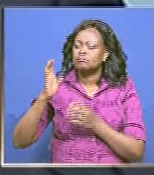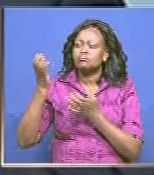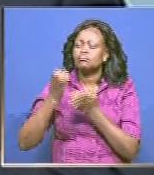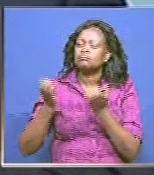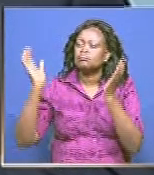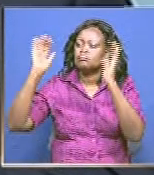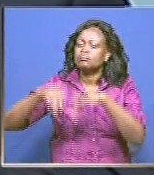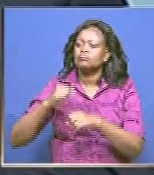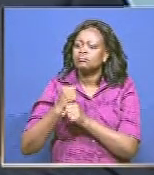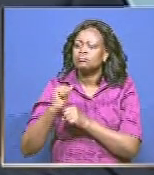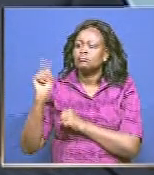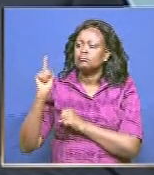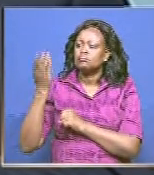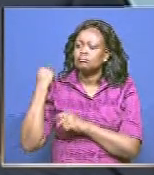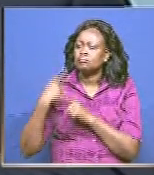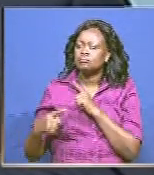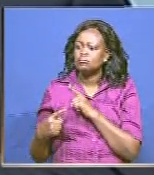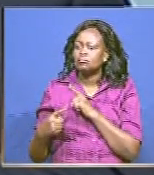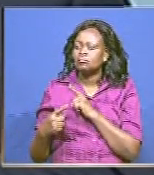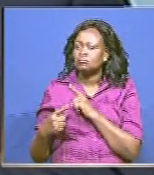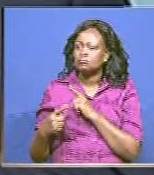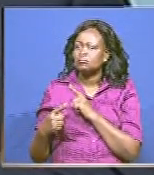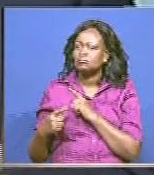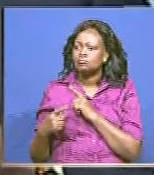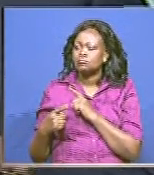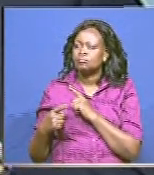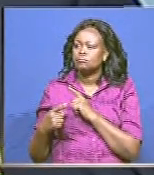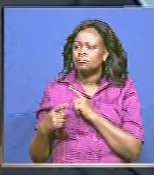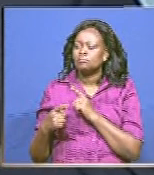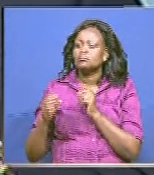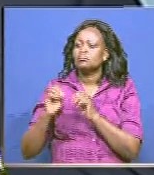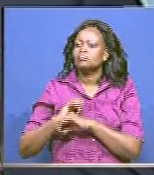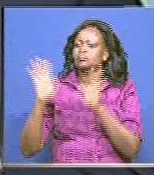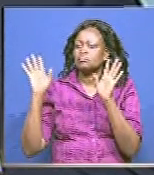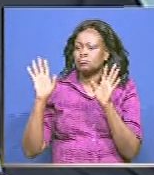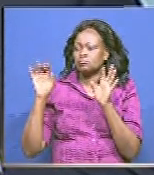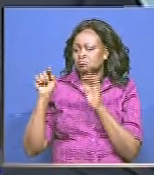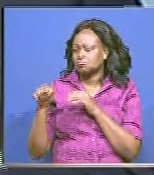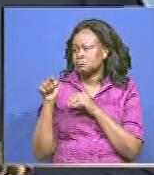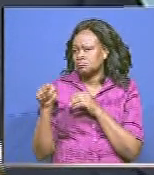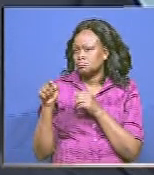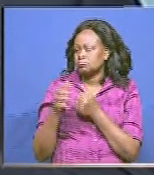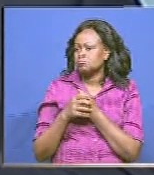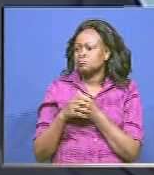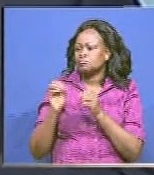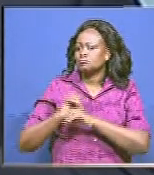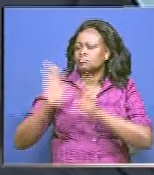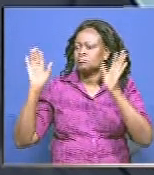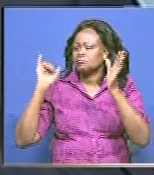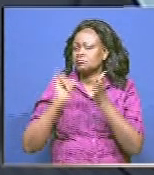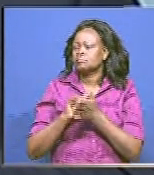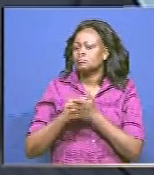here in Nairobi last year. And quite clearly, it was very, very, very clear that